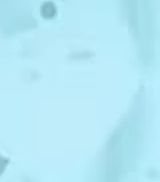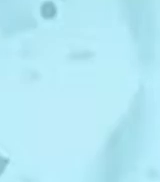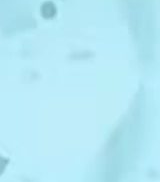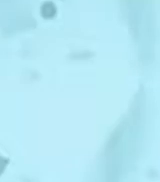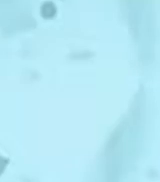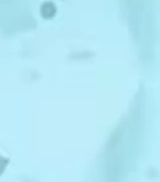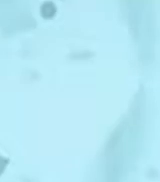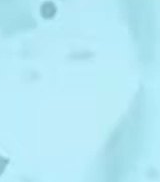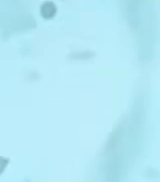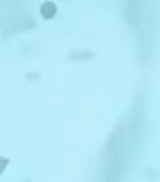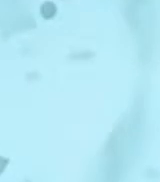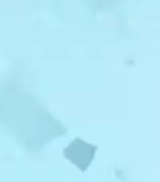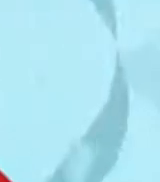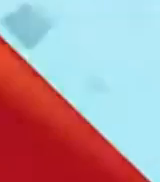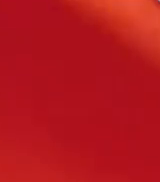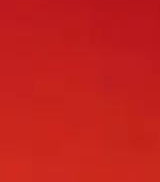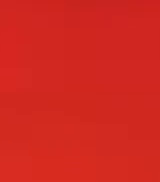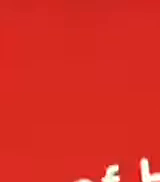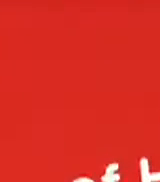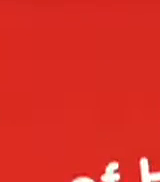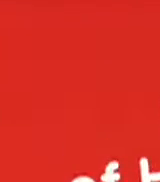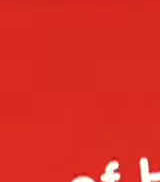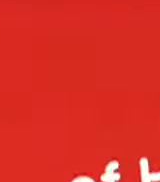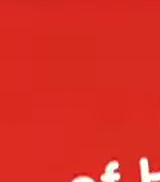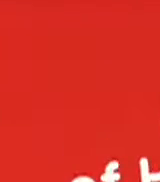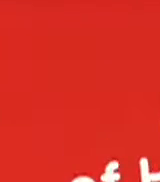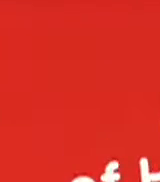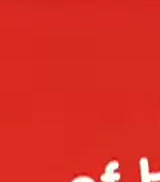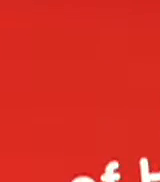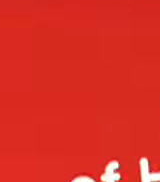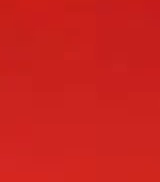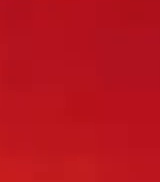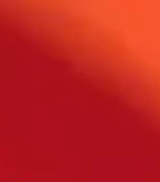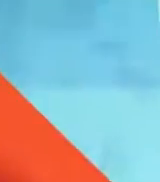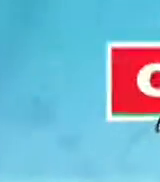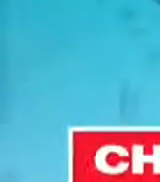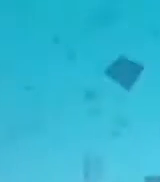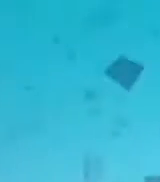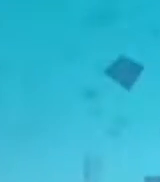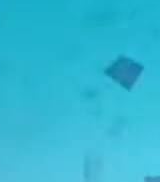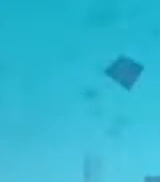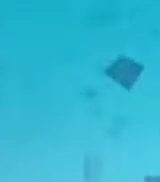year, beer for a year, home appliances, and a grand prize,